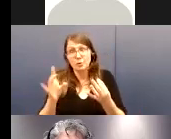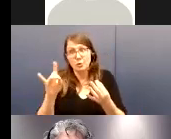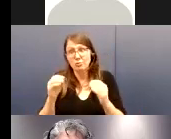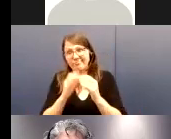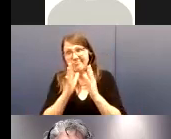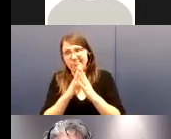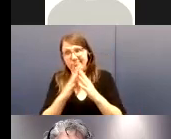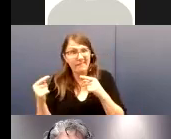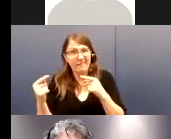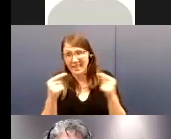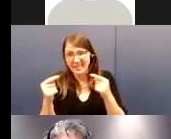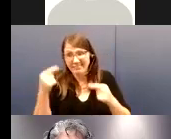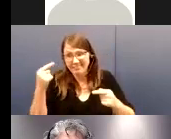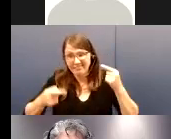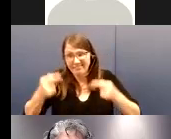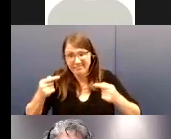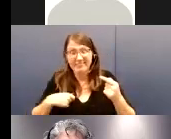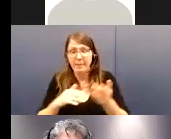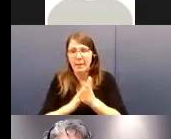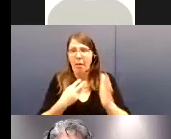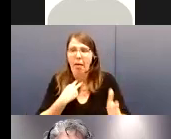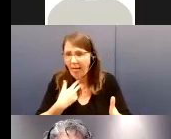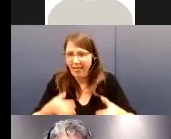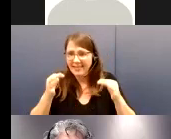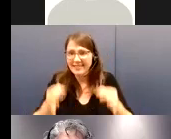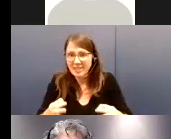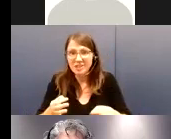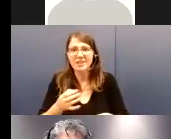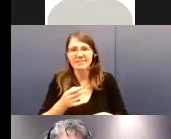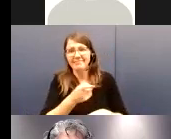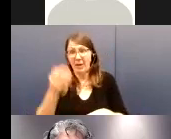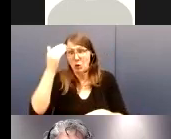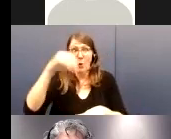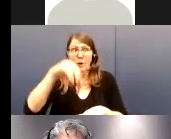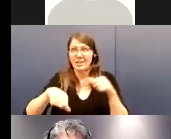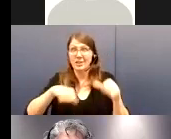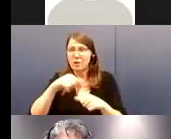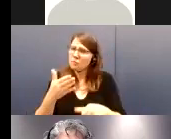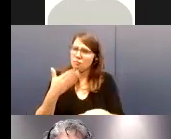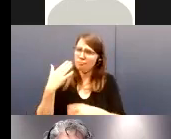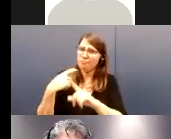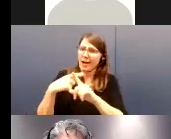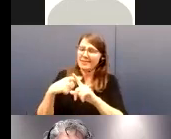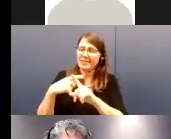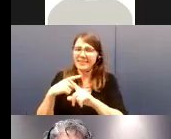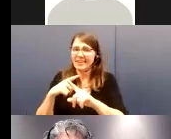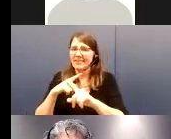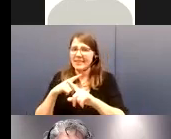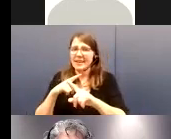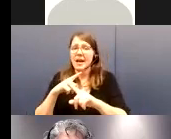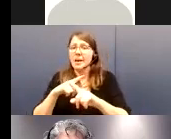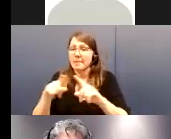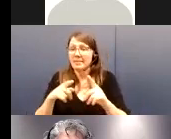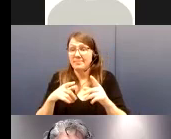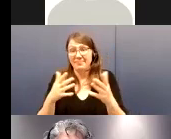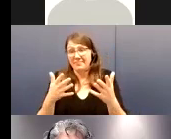other, which is both a good thing and a bad thing. And choose it because you can. Choose it because it is a viable option for dispute